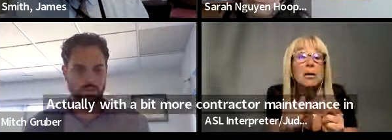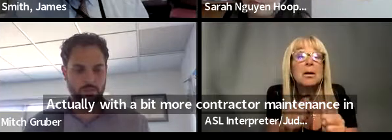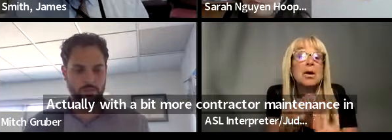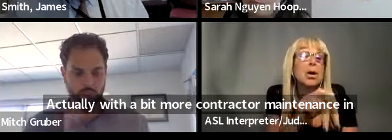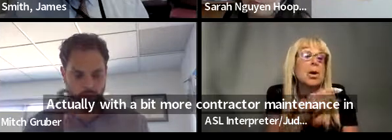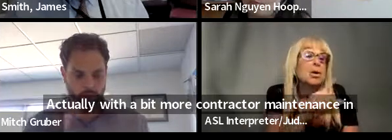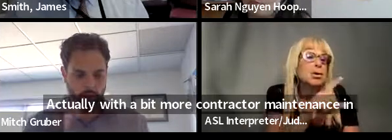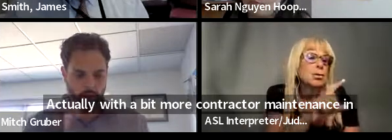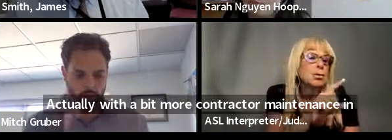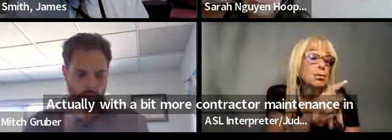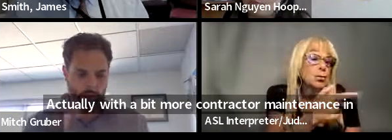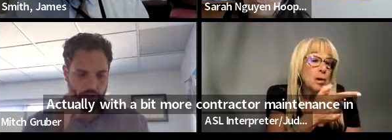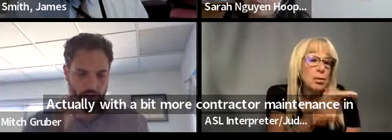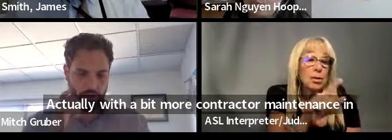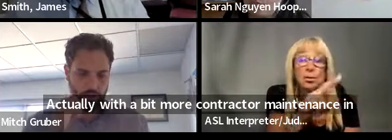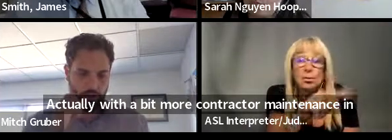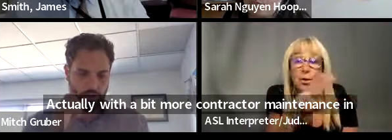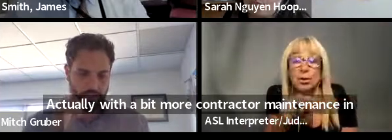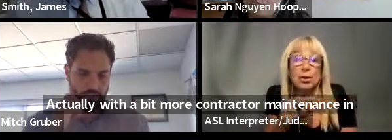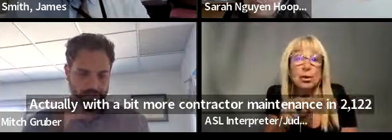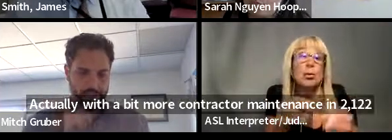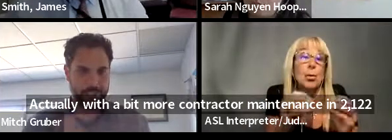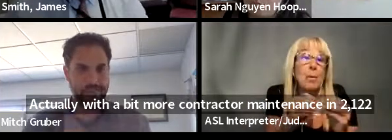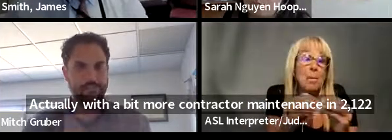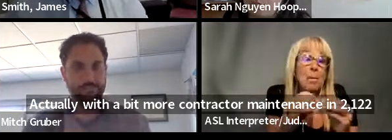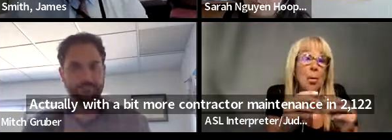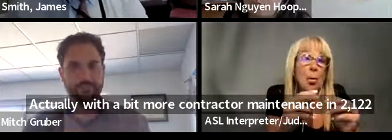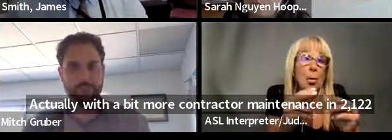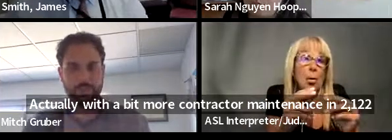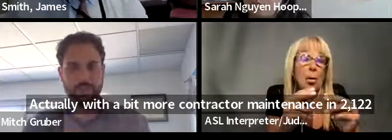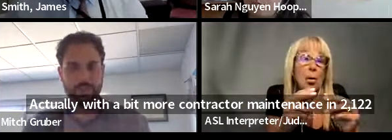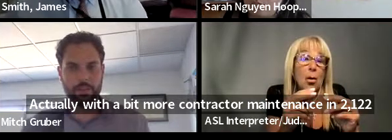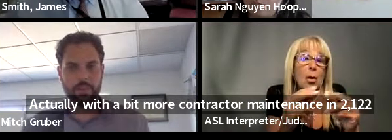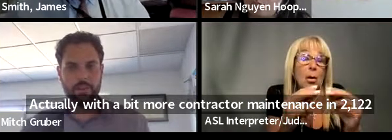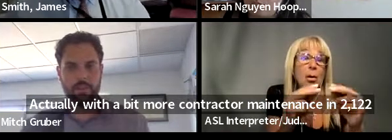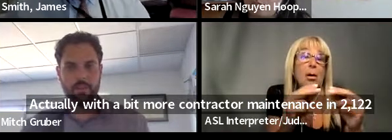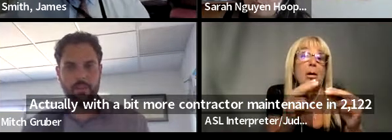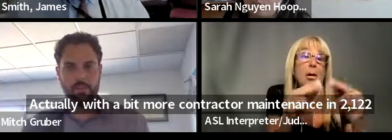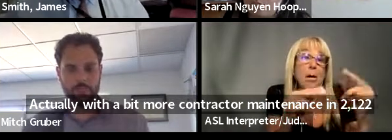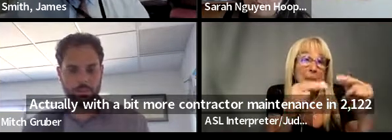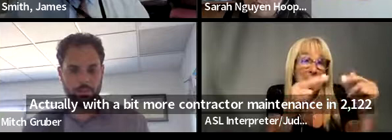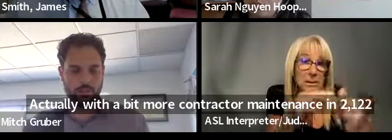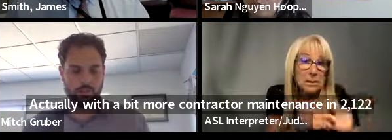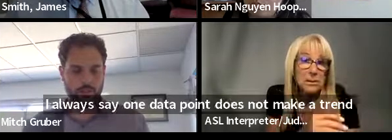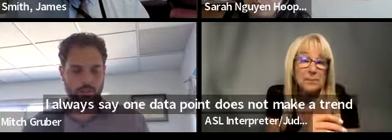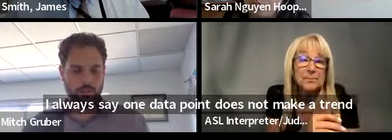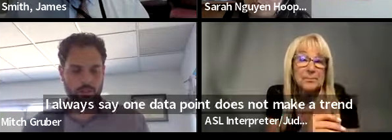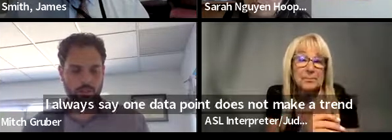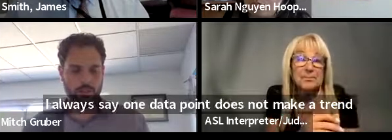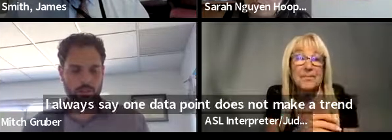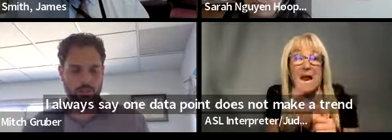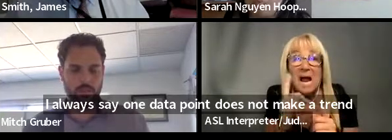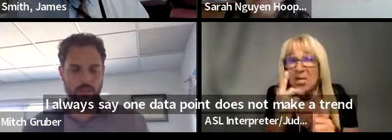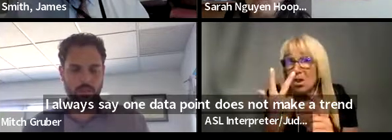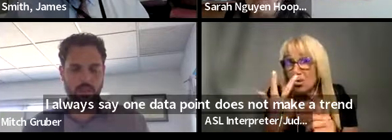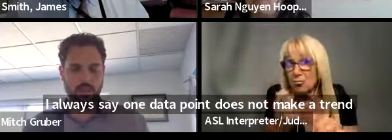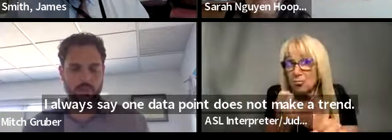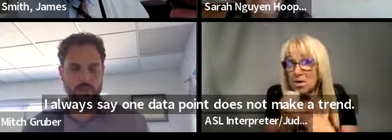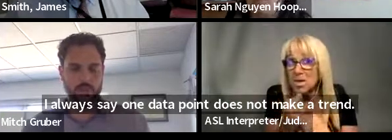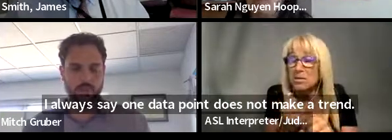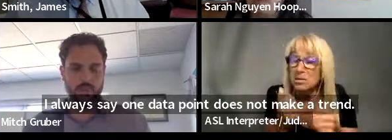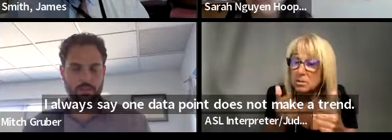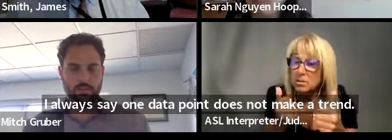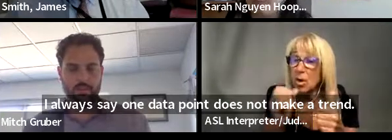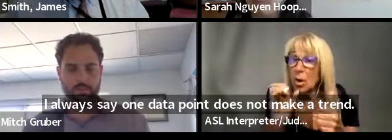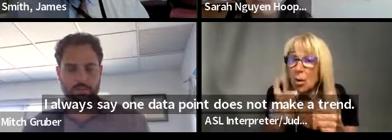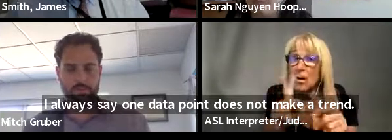21-22. I always say one data point does not make a trend. I think 3 years is okay. We really need to